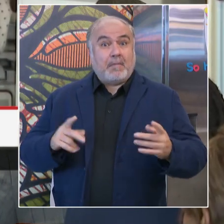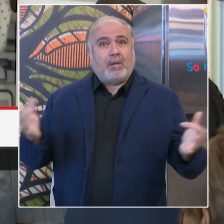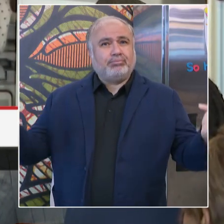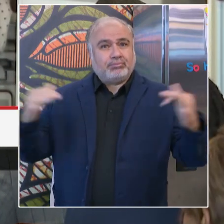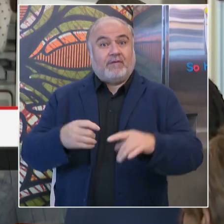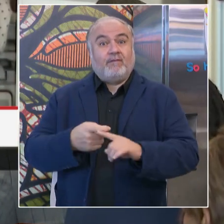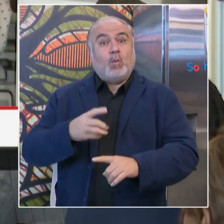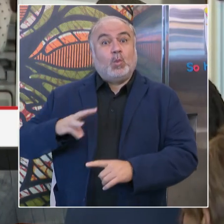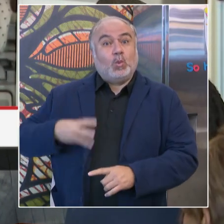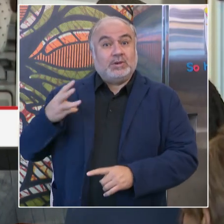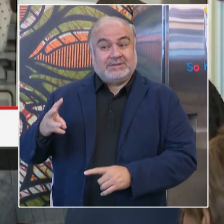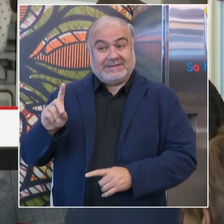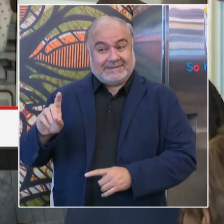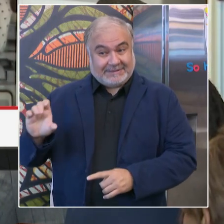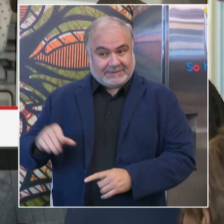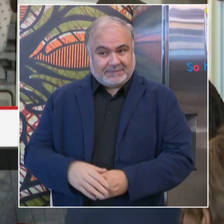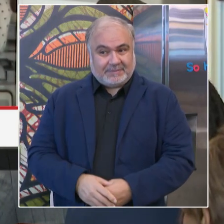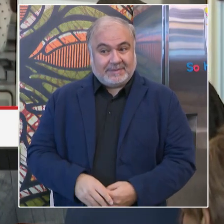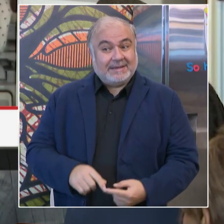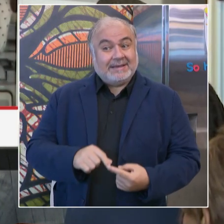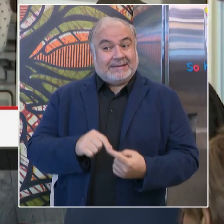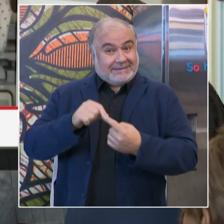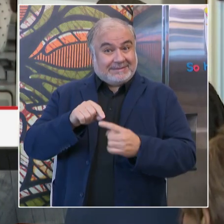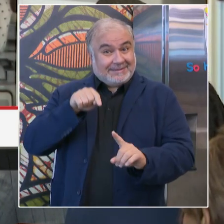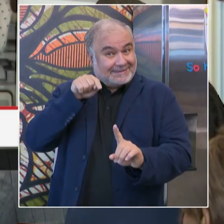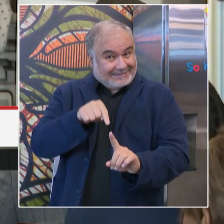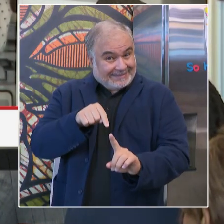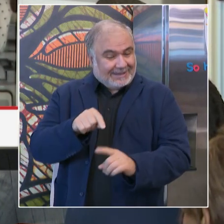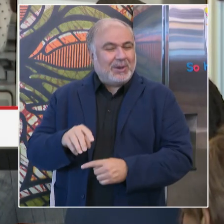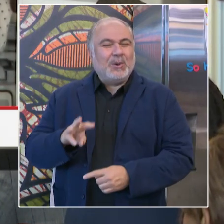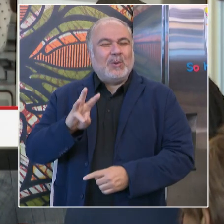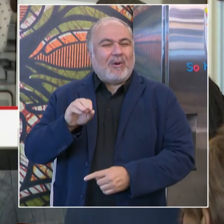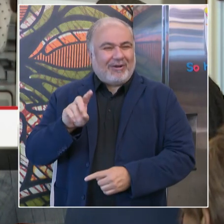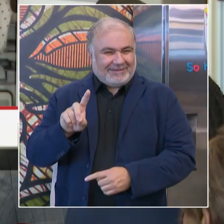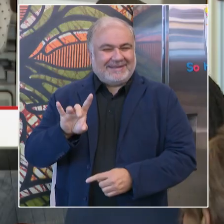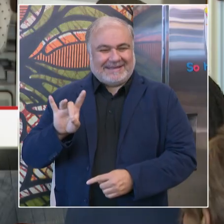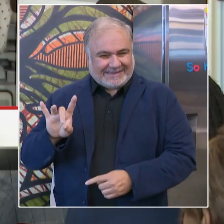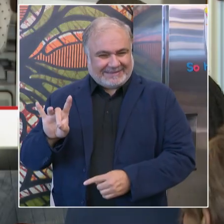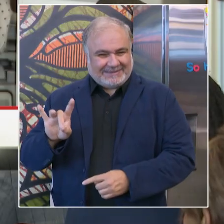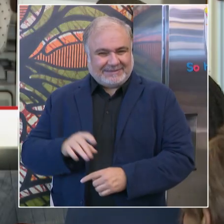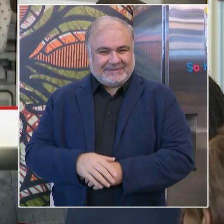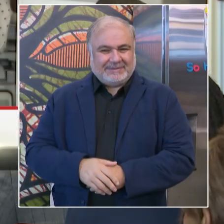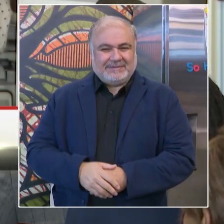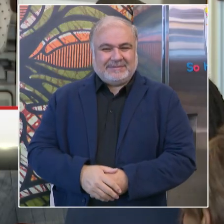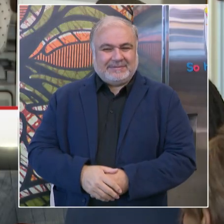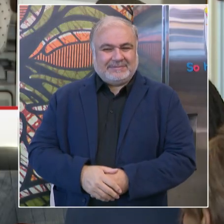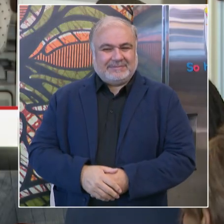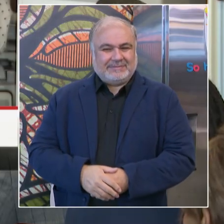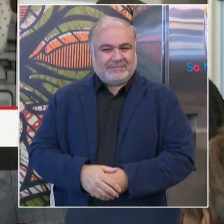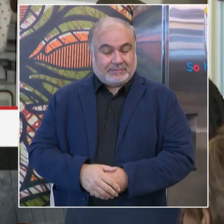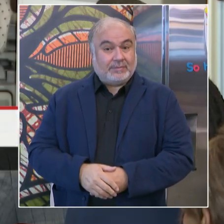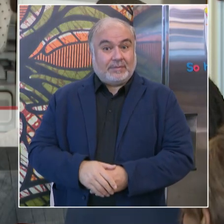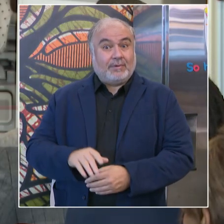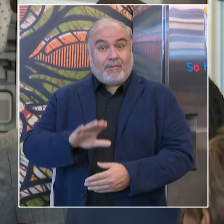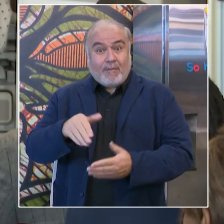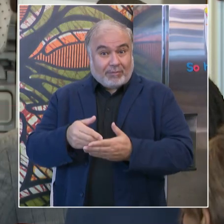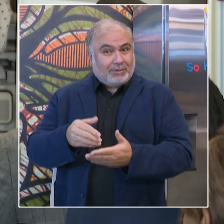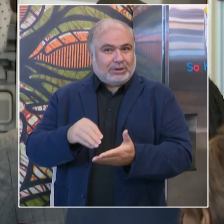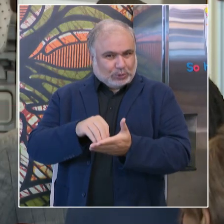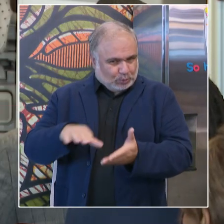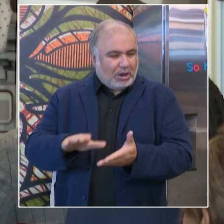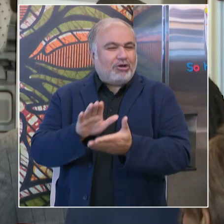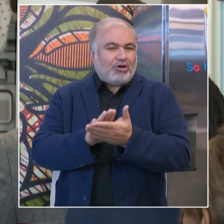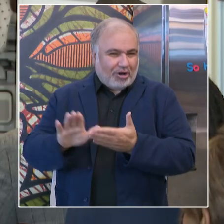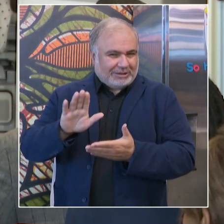credits, professional certifications, and hands-on experience while they remain enrolled in their home high schools. I am